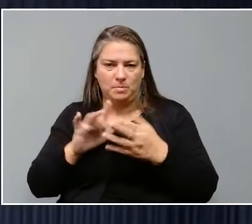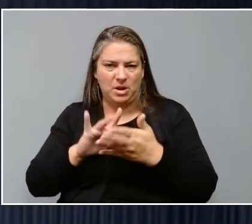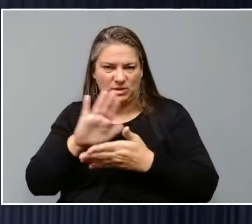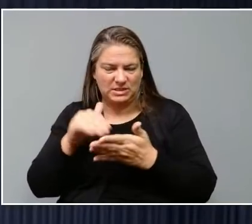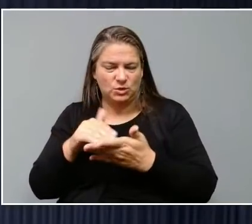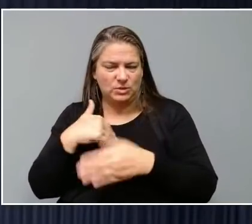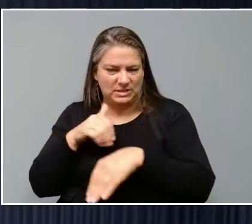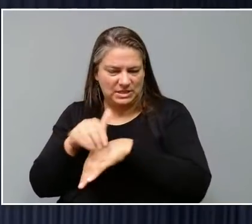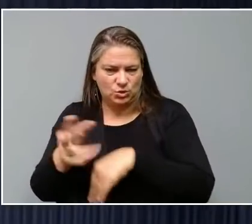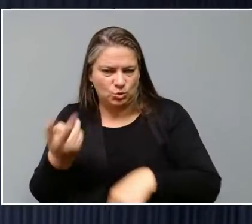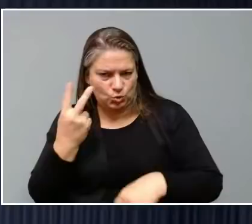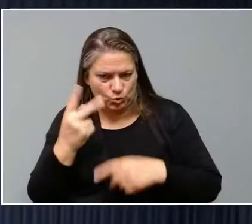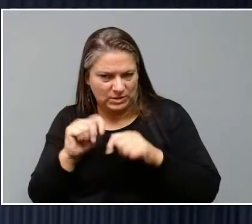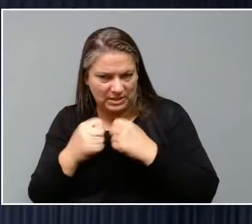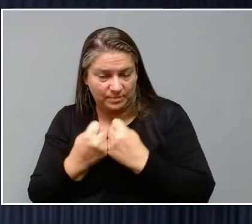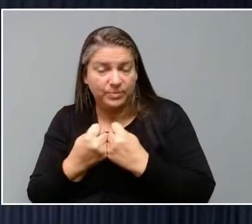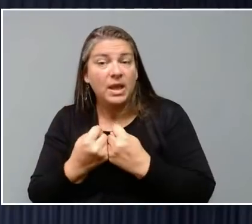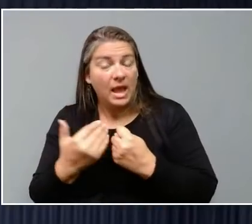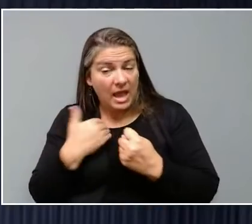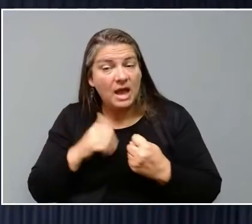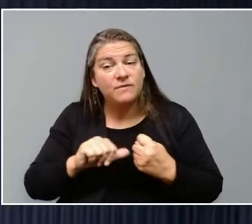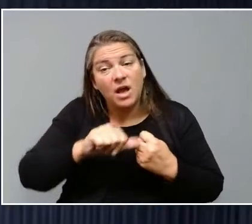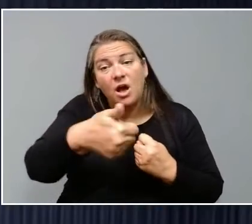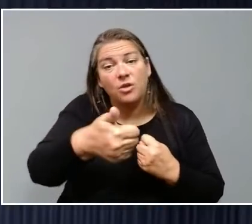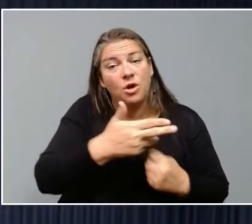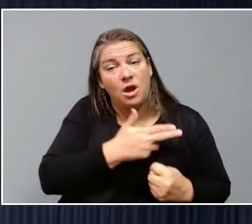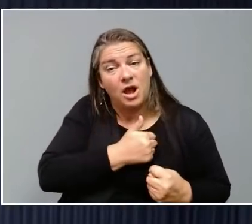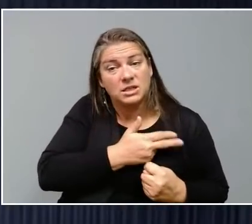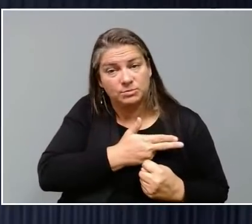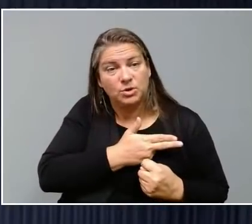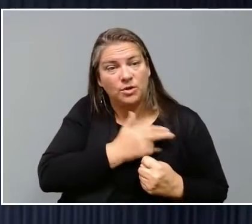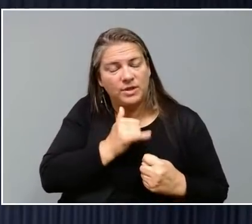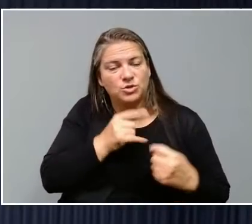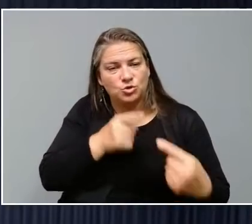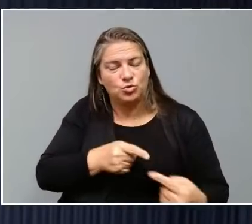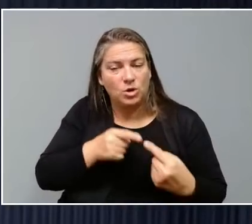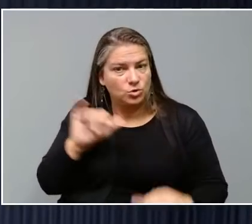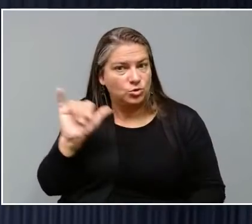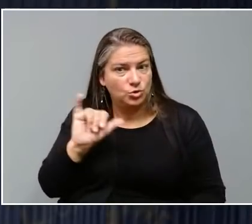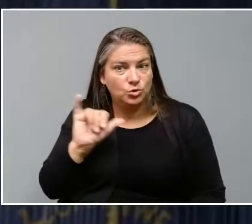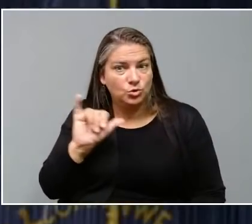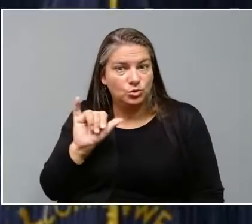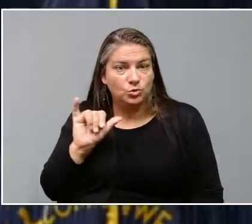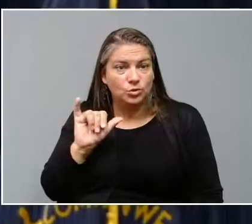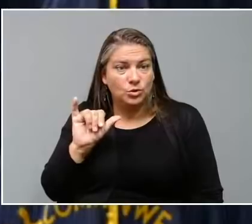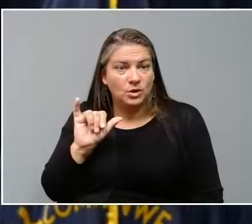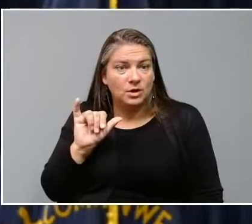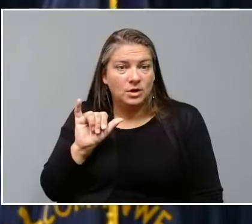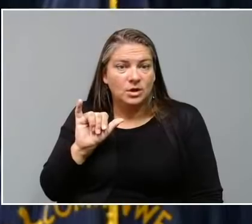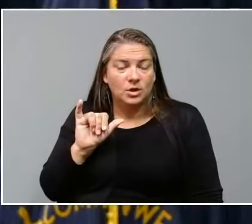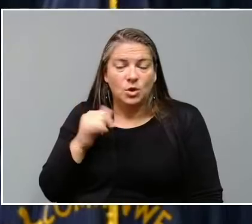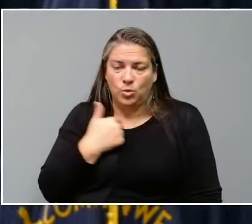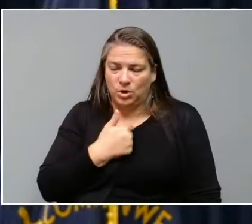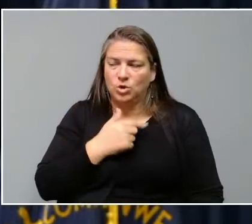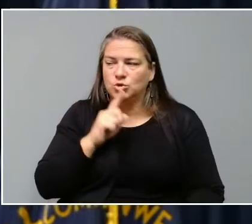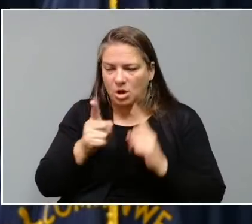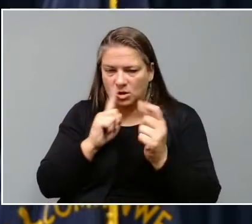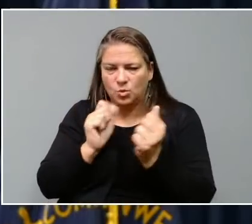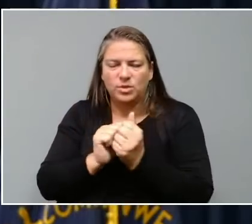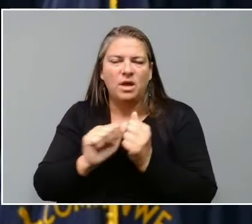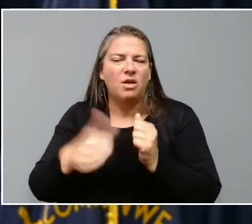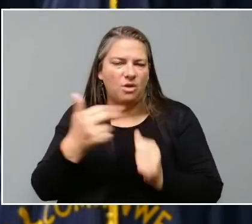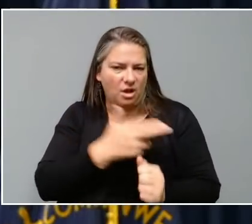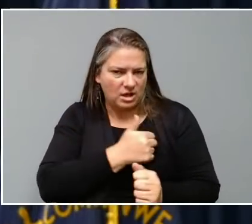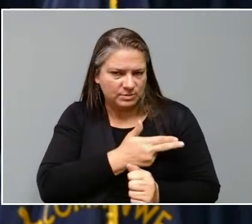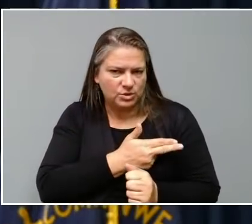Now, there are other hospitals that are also struggling. I mean, right around the same one, and we're communicating with them on a number of things,